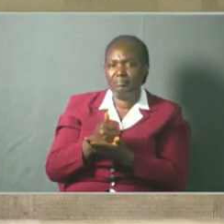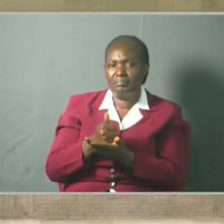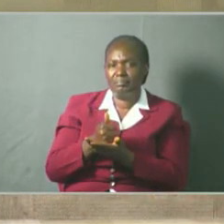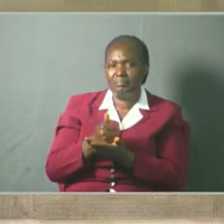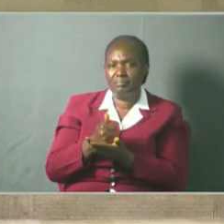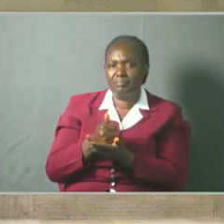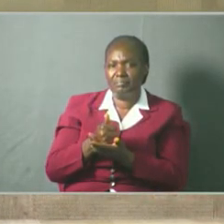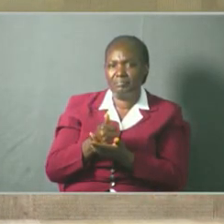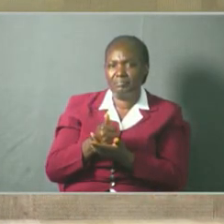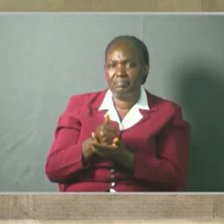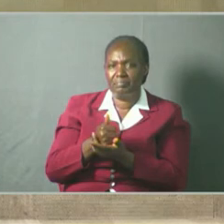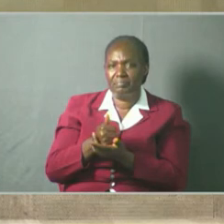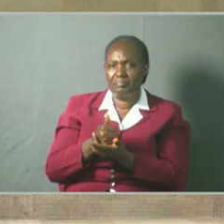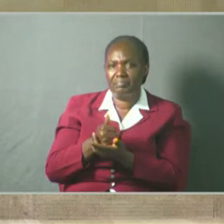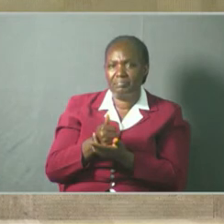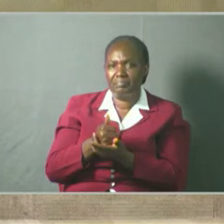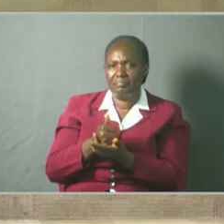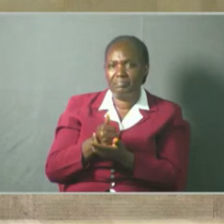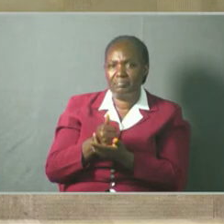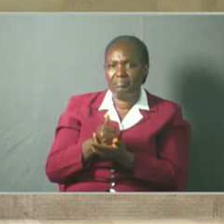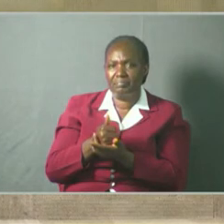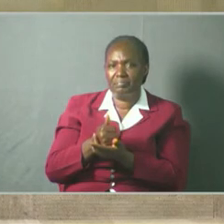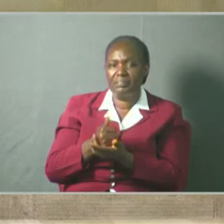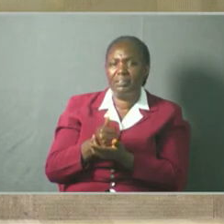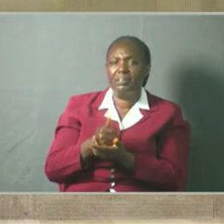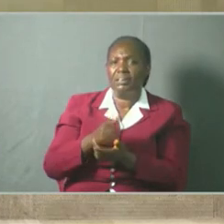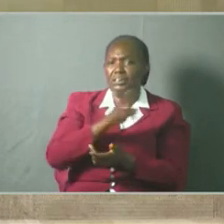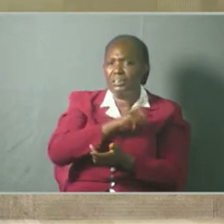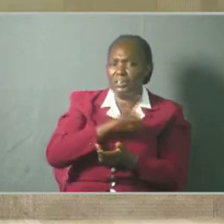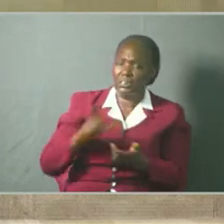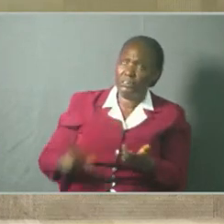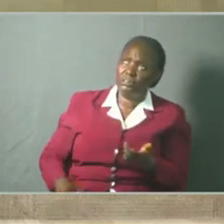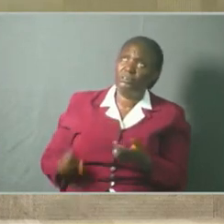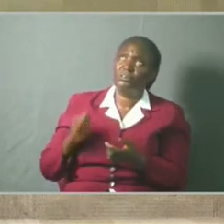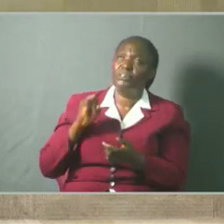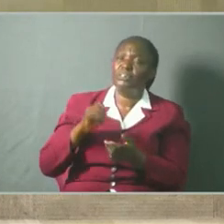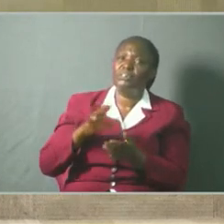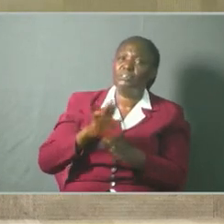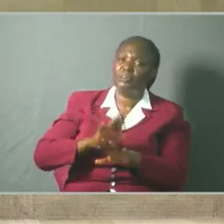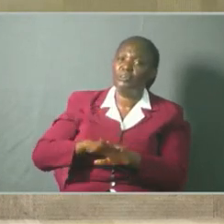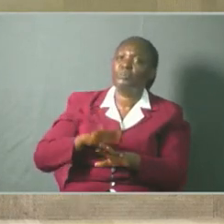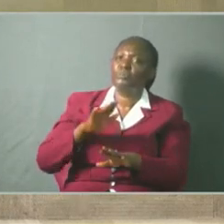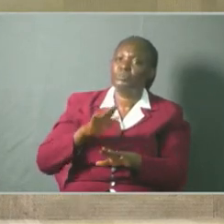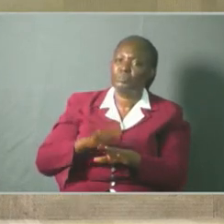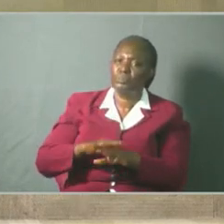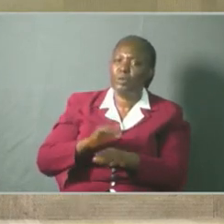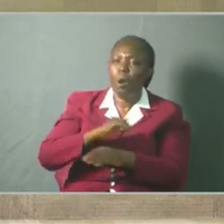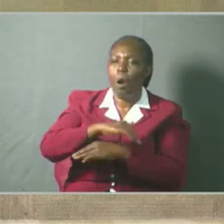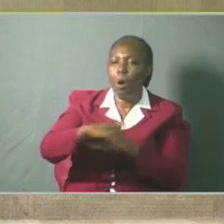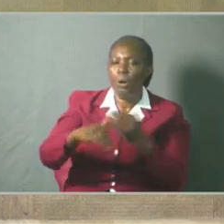in Jesus. Amen. And the Lord is good. The Lord is good.